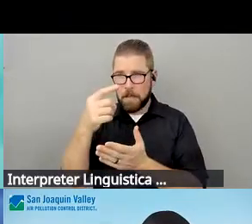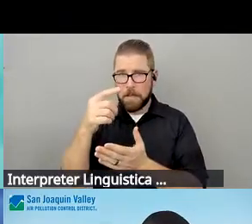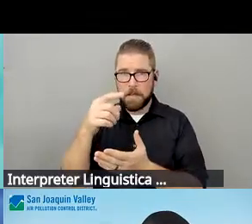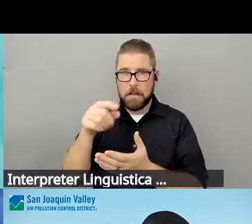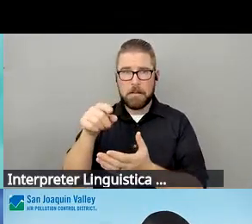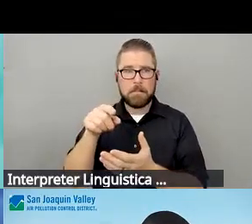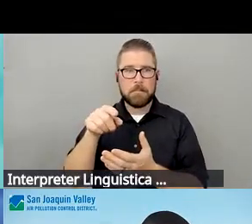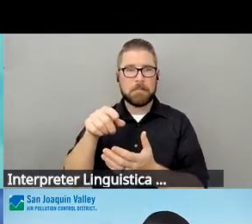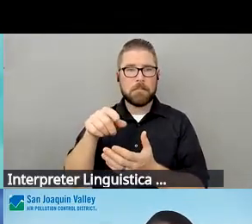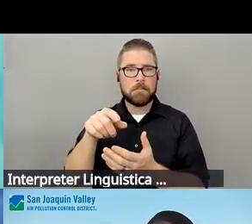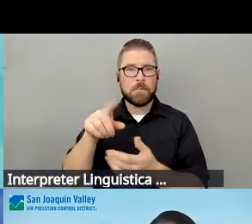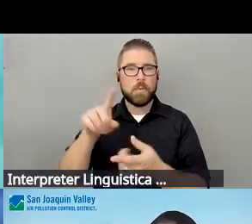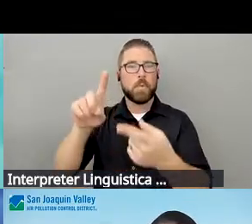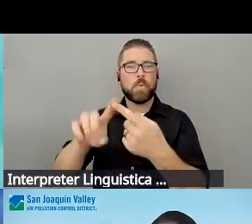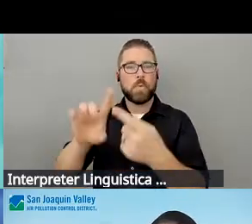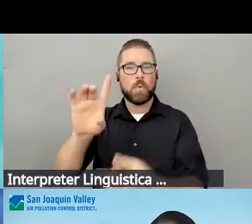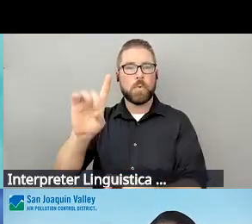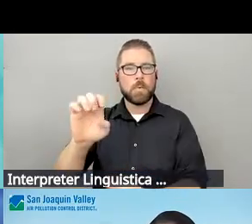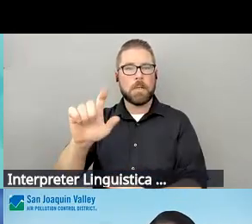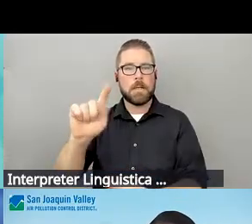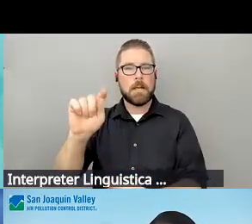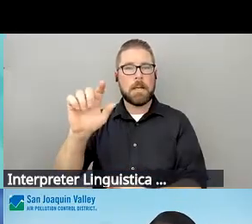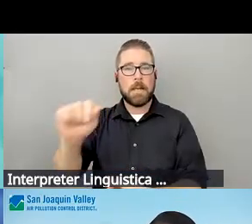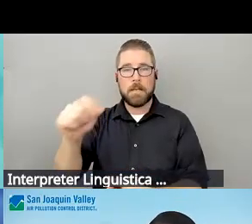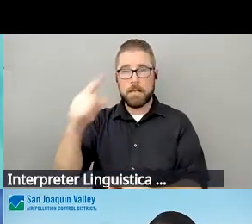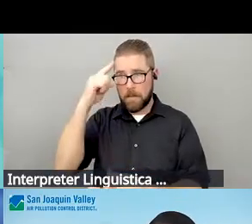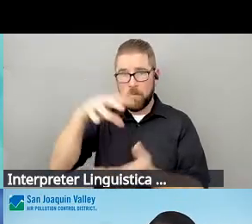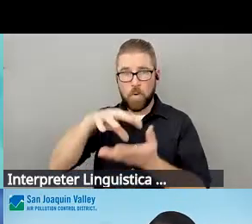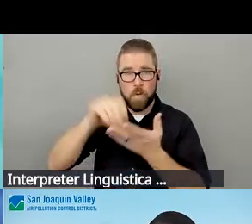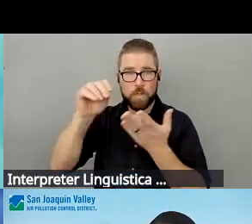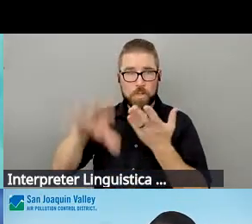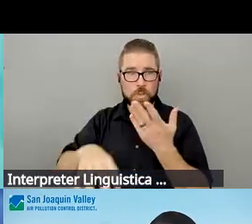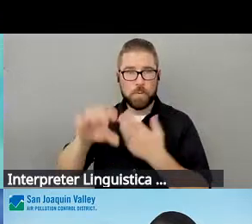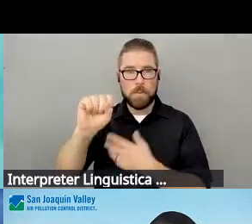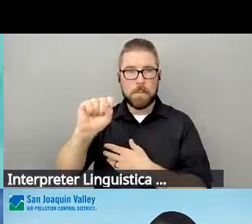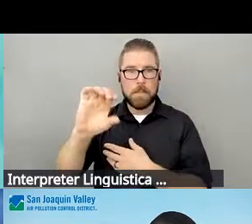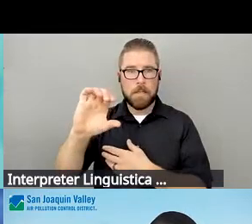for student scholarships.